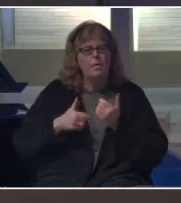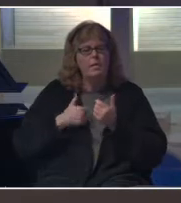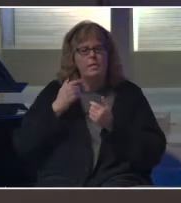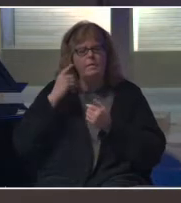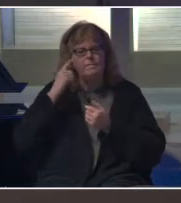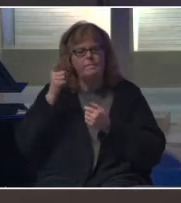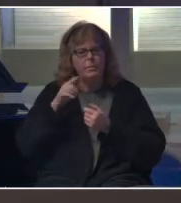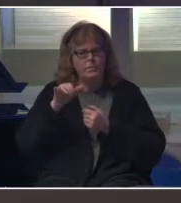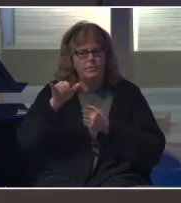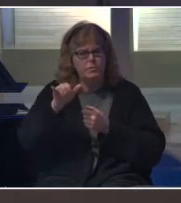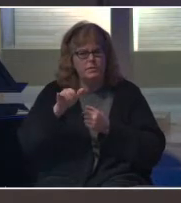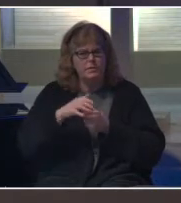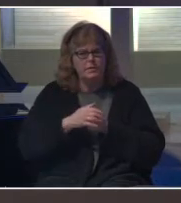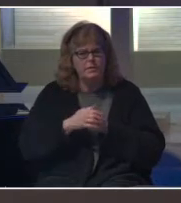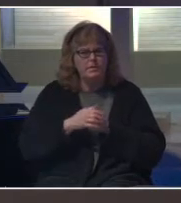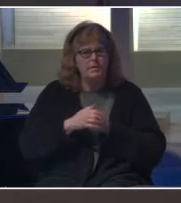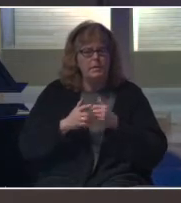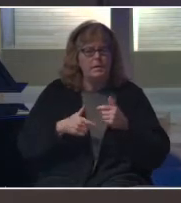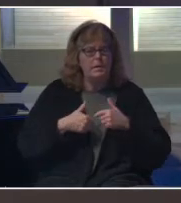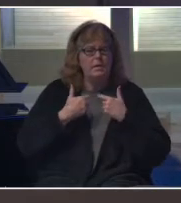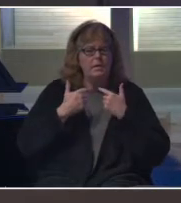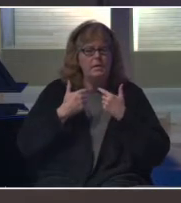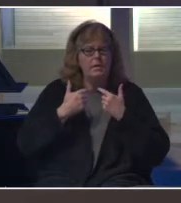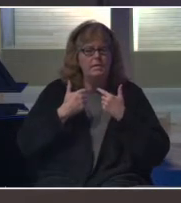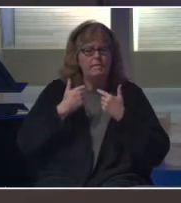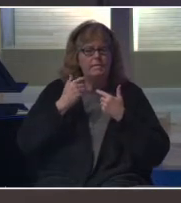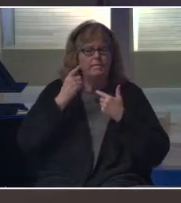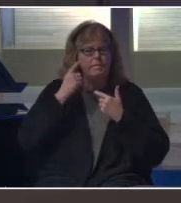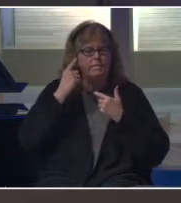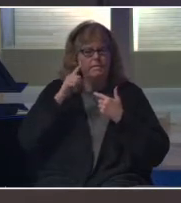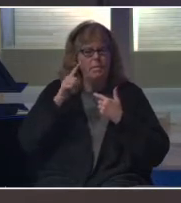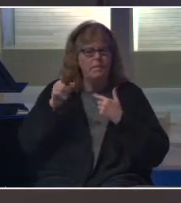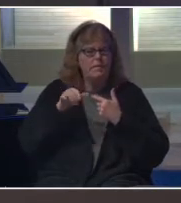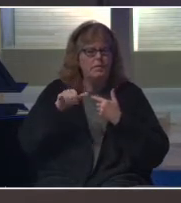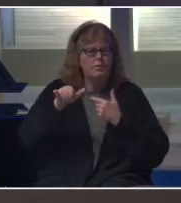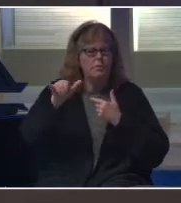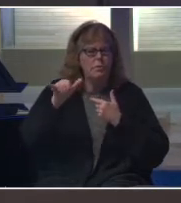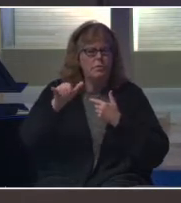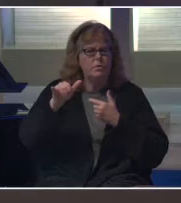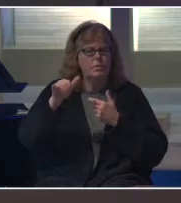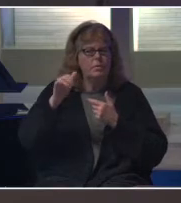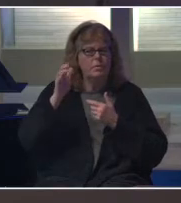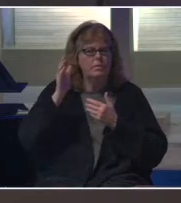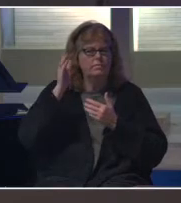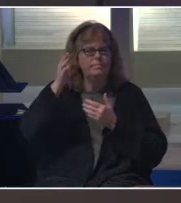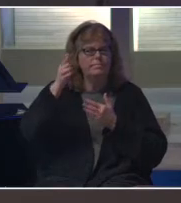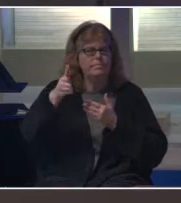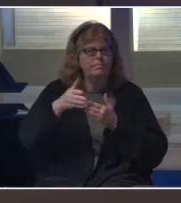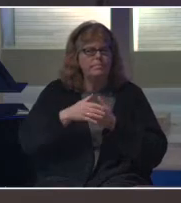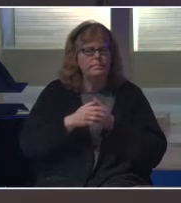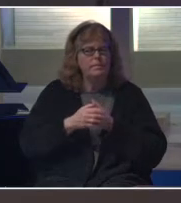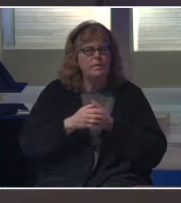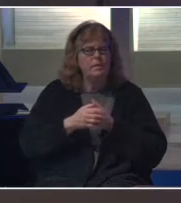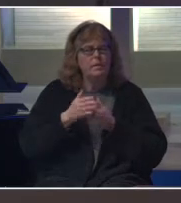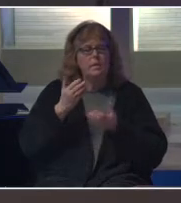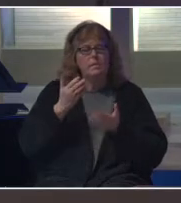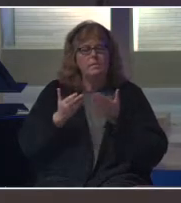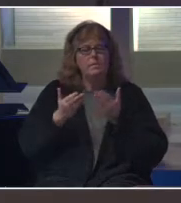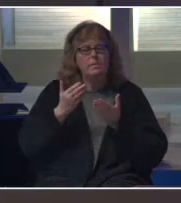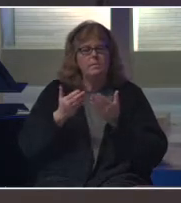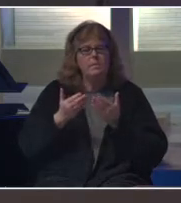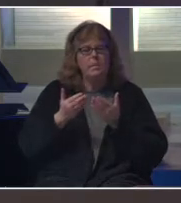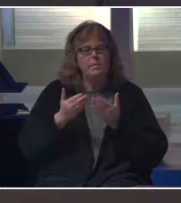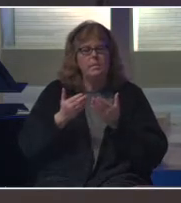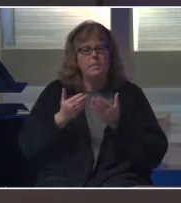for eternity, to live for eternal consequences. It may be